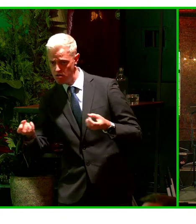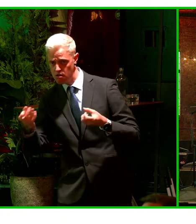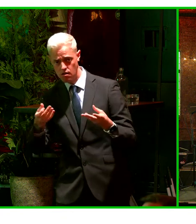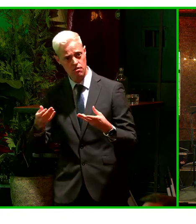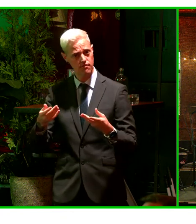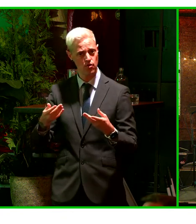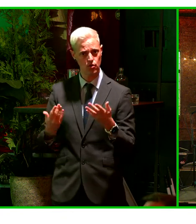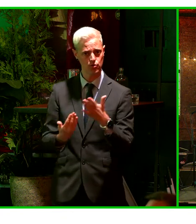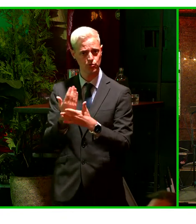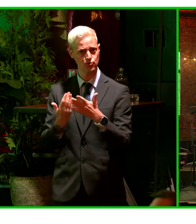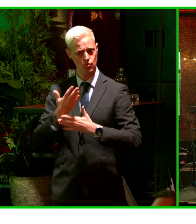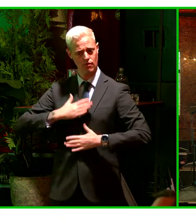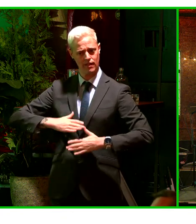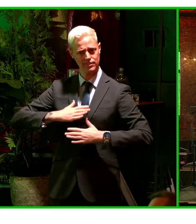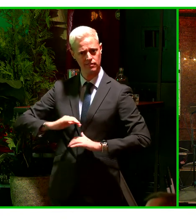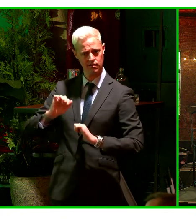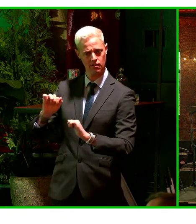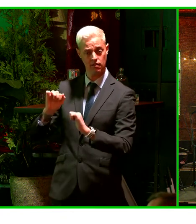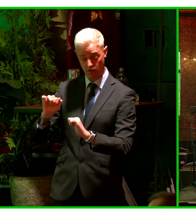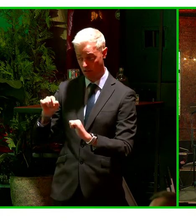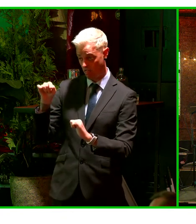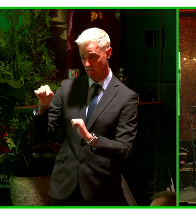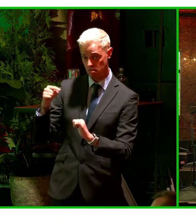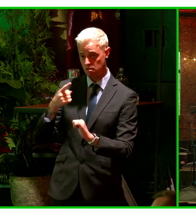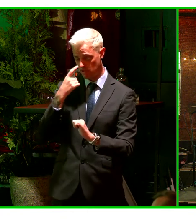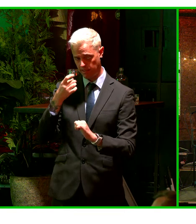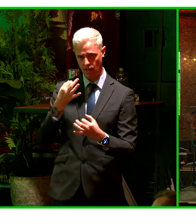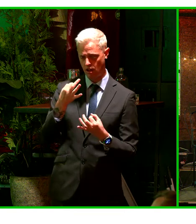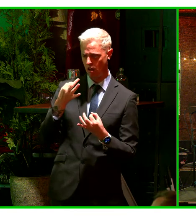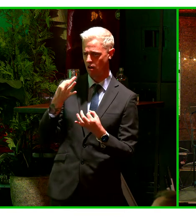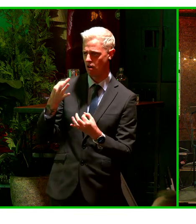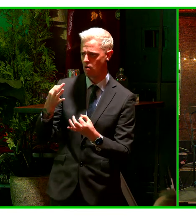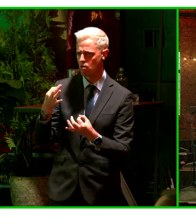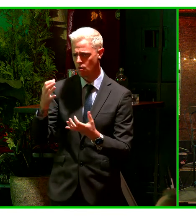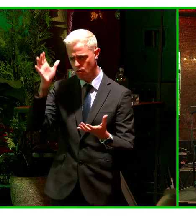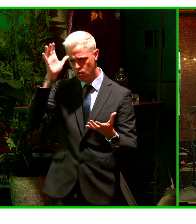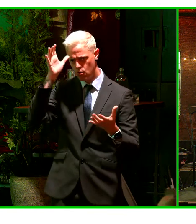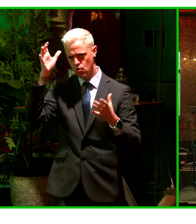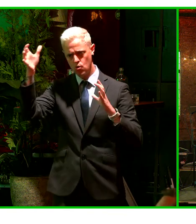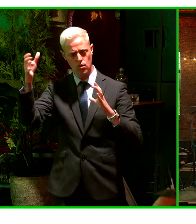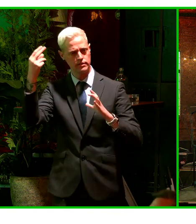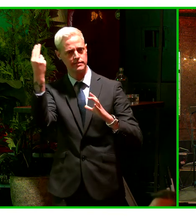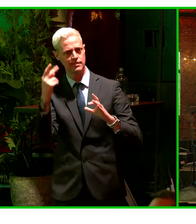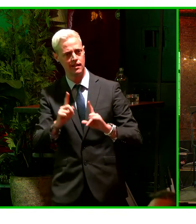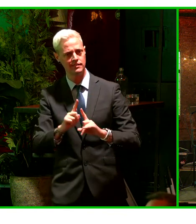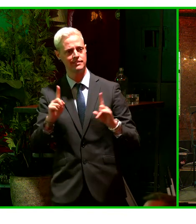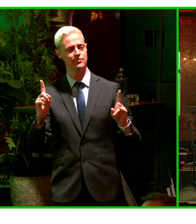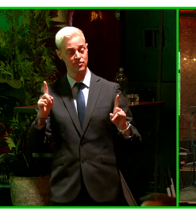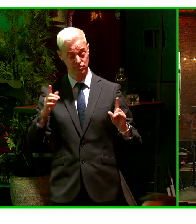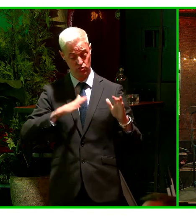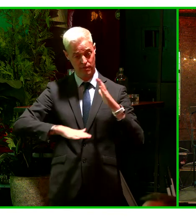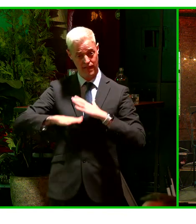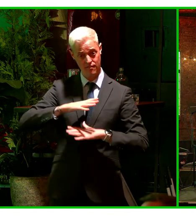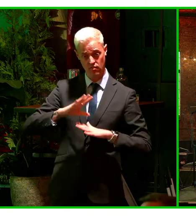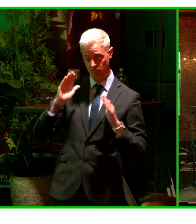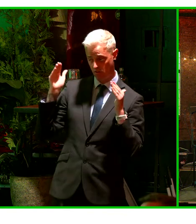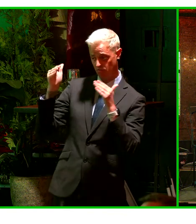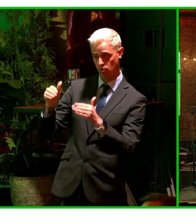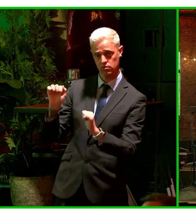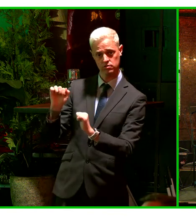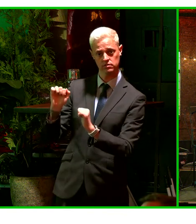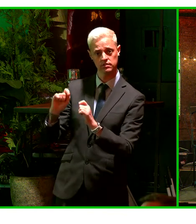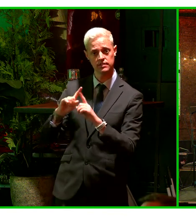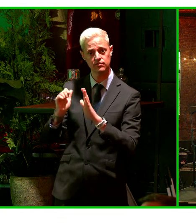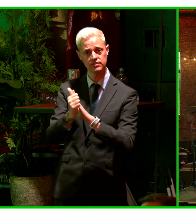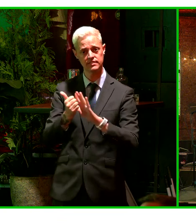fashion, but it's also an industry that can make people desire and want things differently. So actually, we can change behavior by taking different